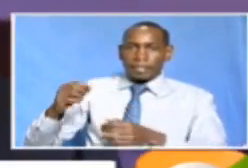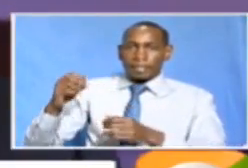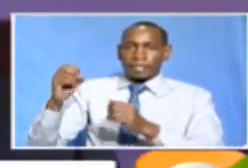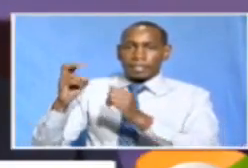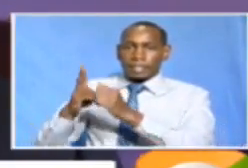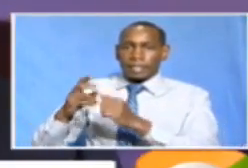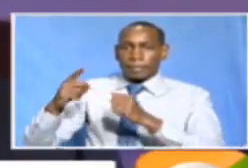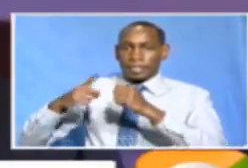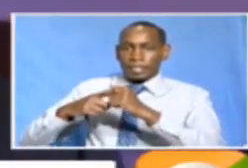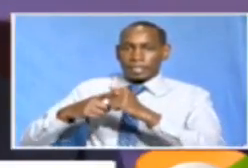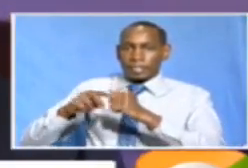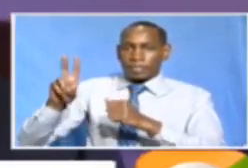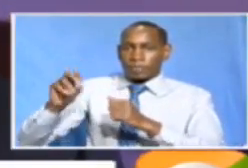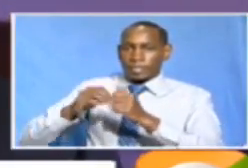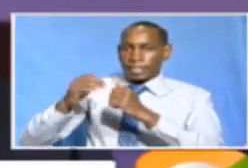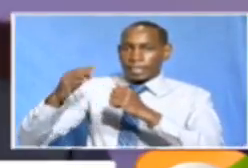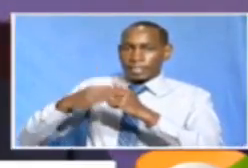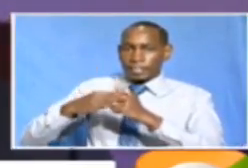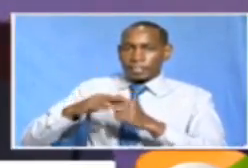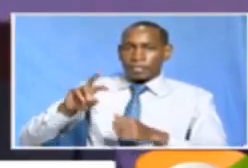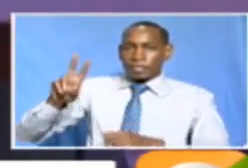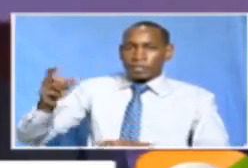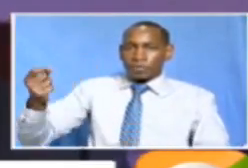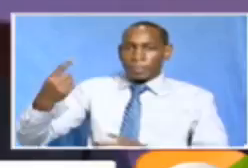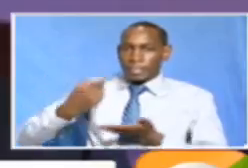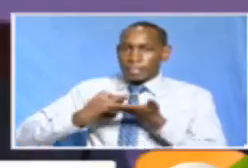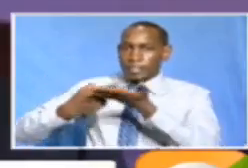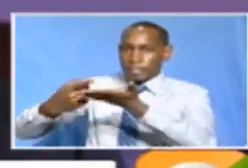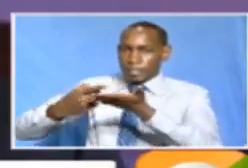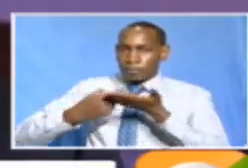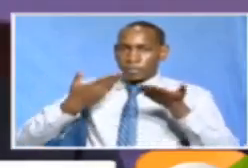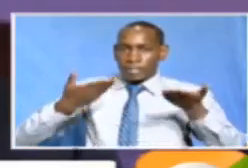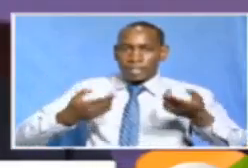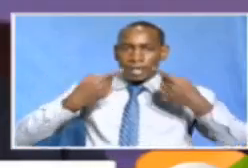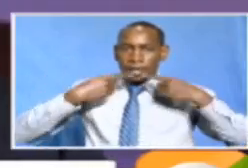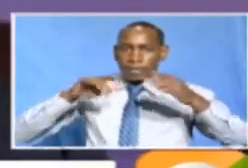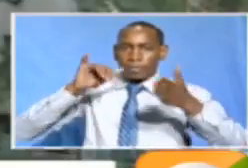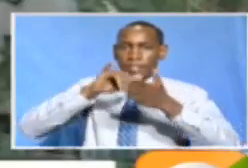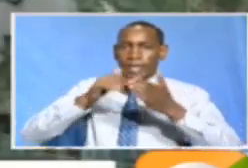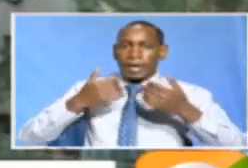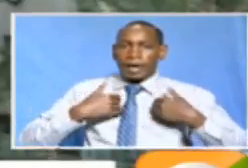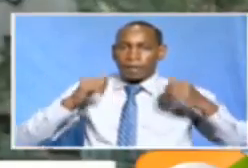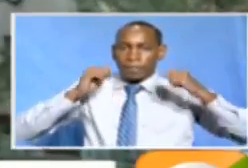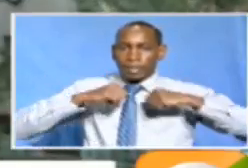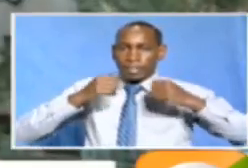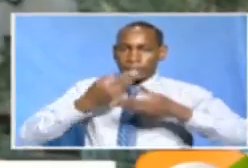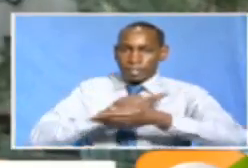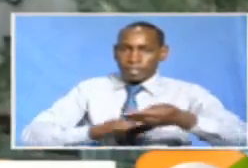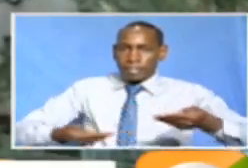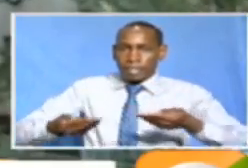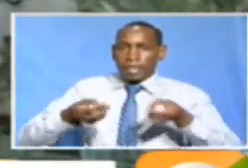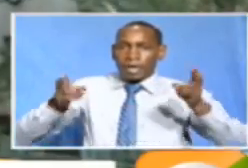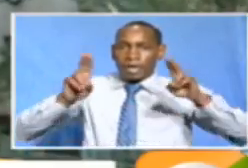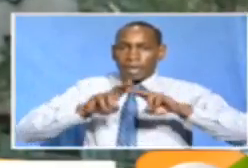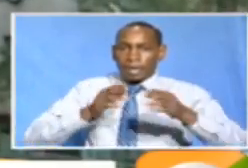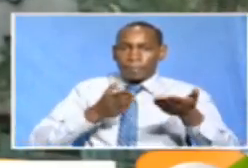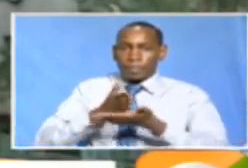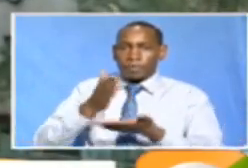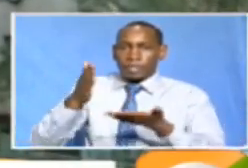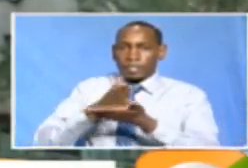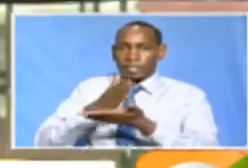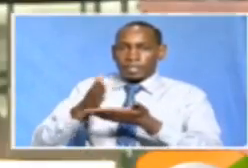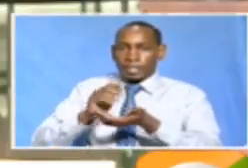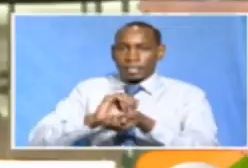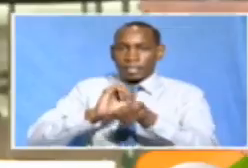year, 2018, is after 2 months of discussions, we're here to announce that we have a deal. The transaction will take place through a share